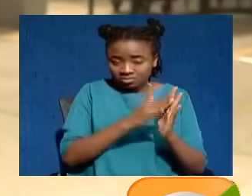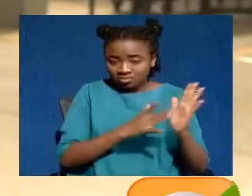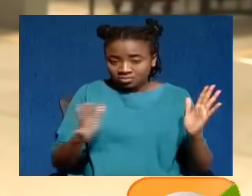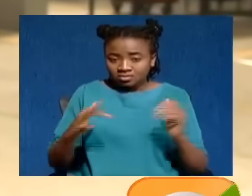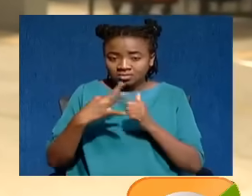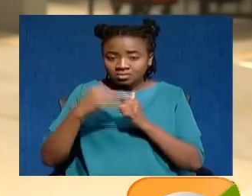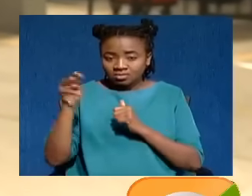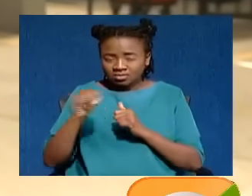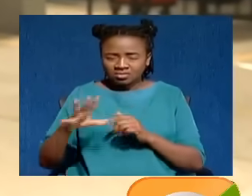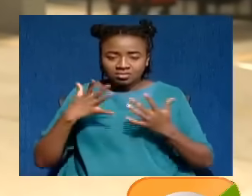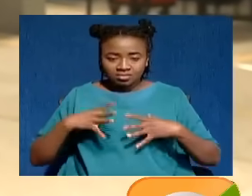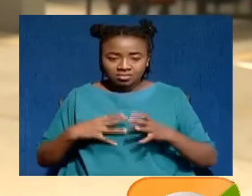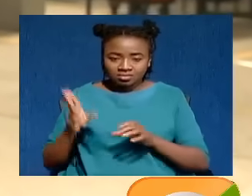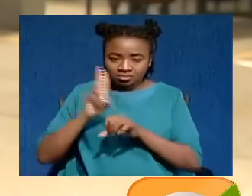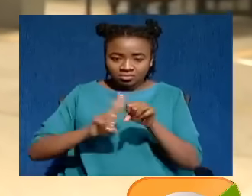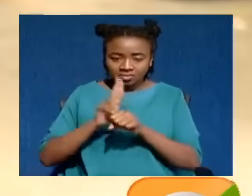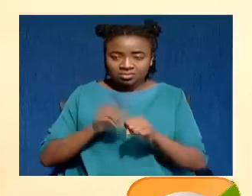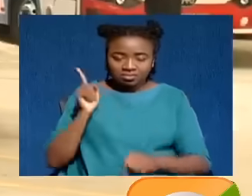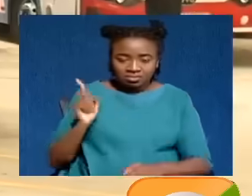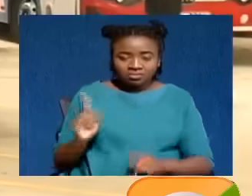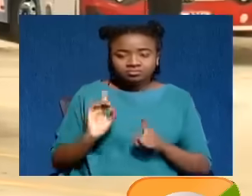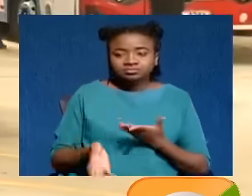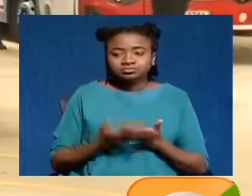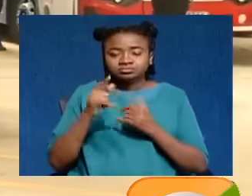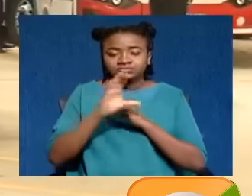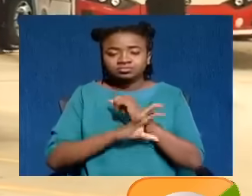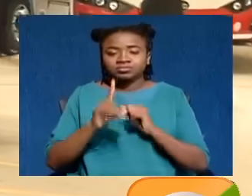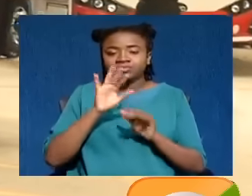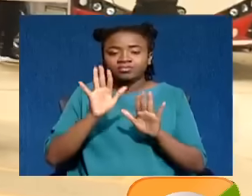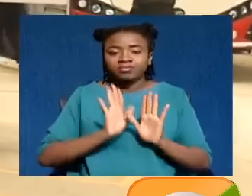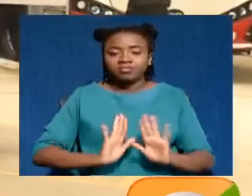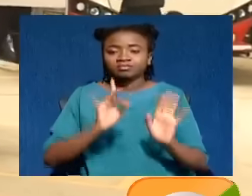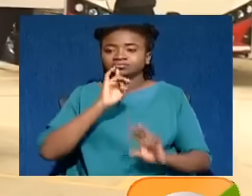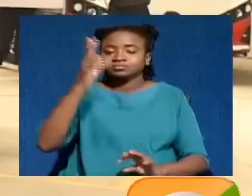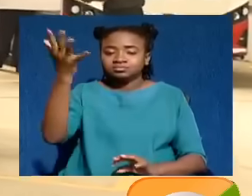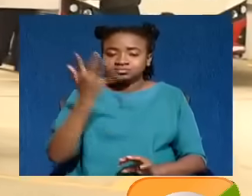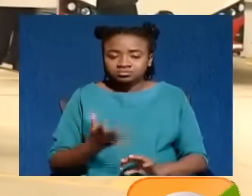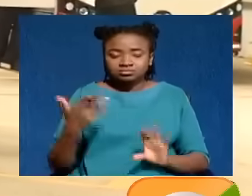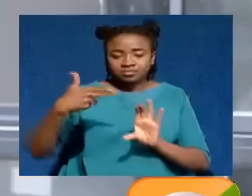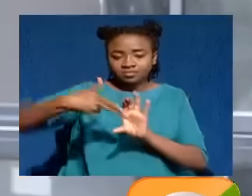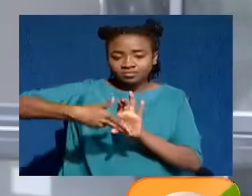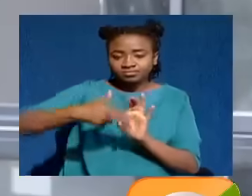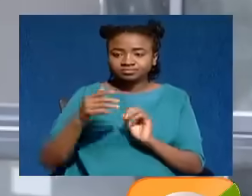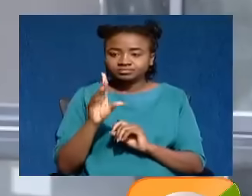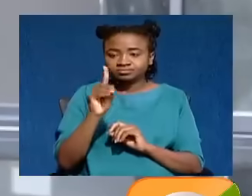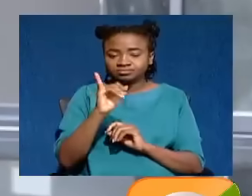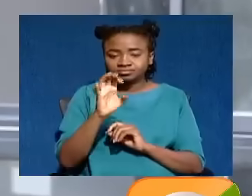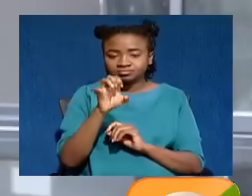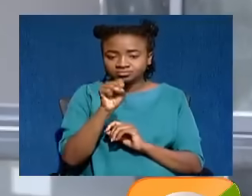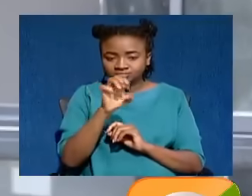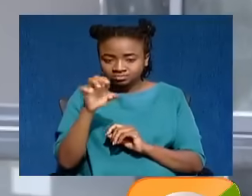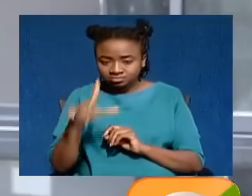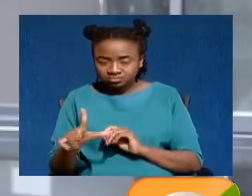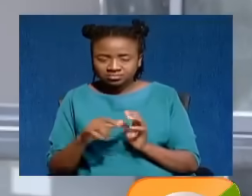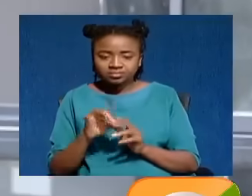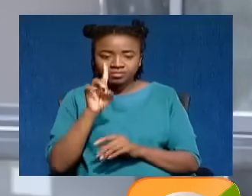8 million passengers, helping the country avoid importing over a million litres of diesel. Basigo